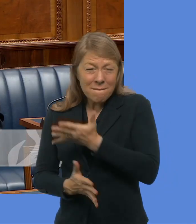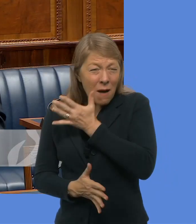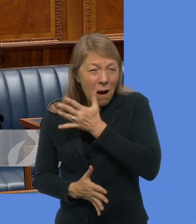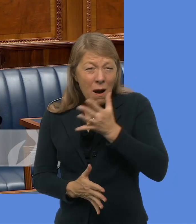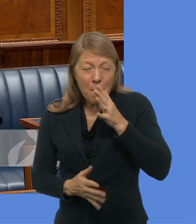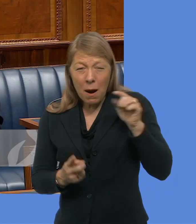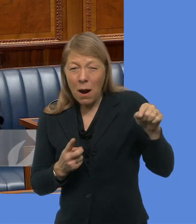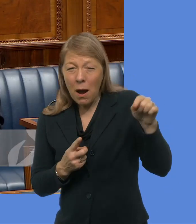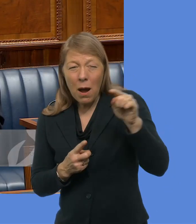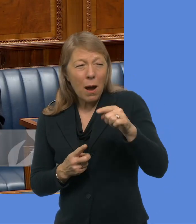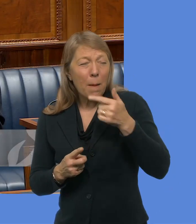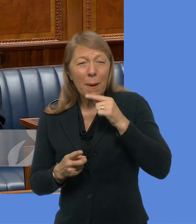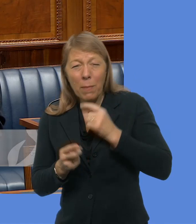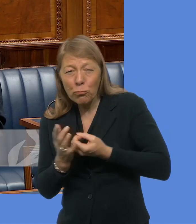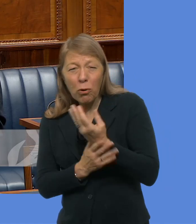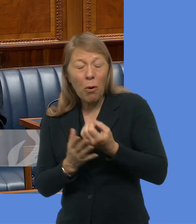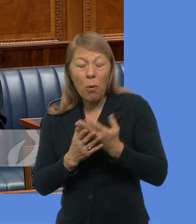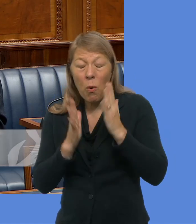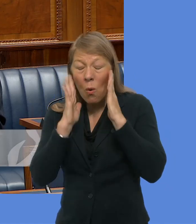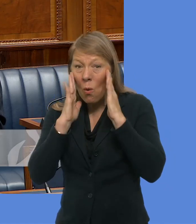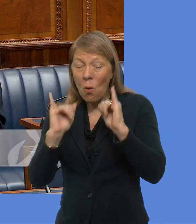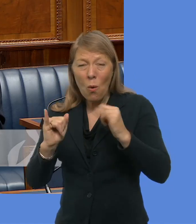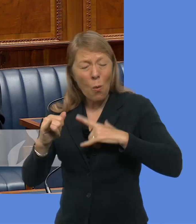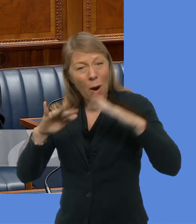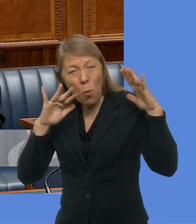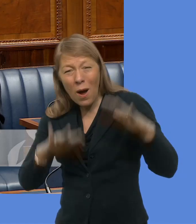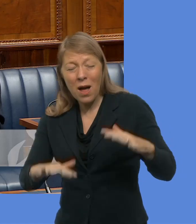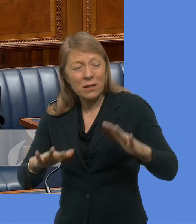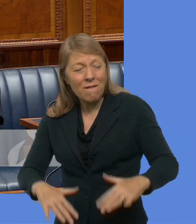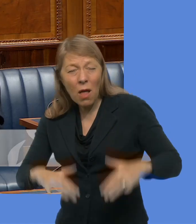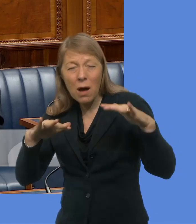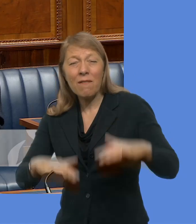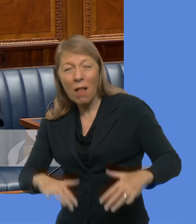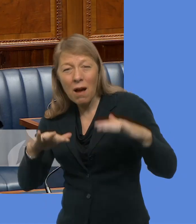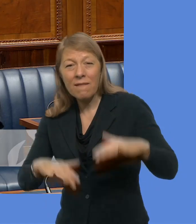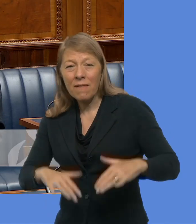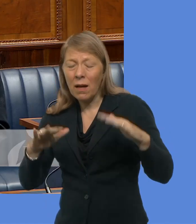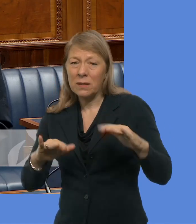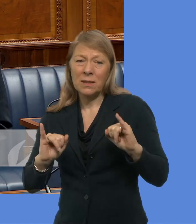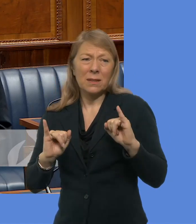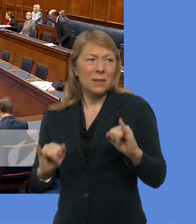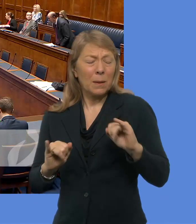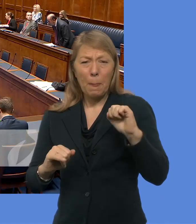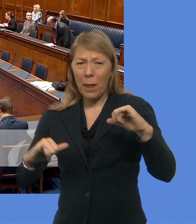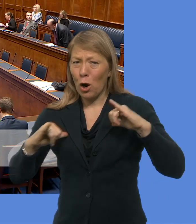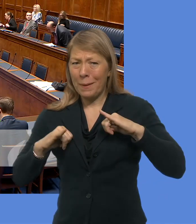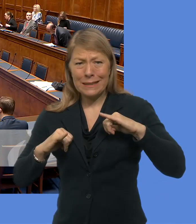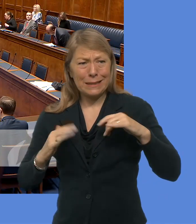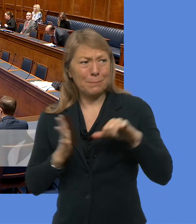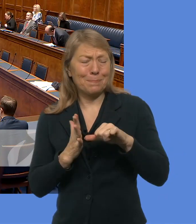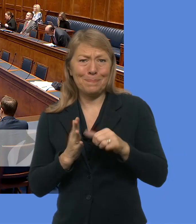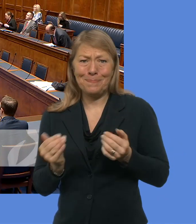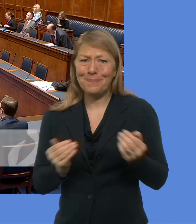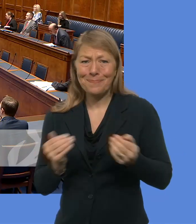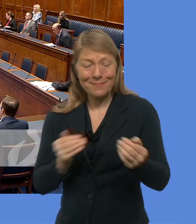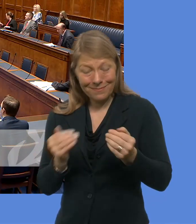lost very heavily. They see business has been compensated, but no help for them. You understand their frustration?